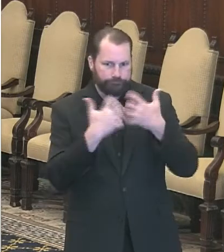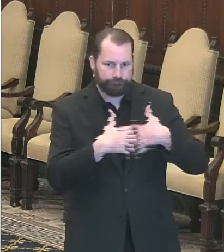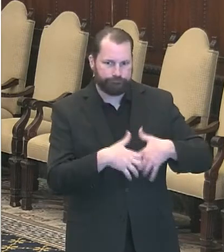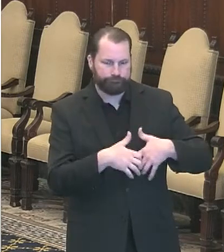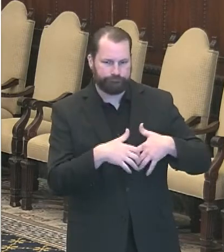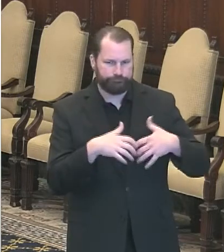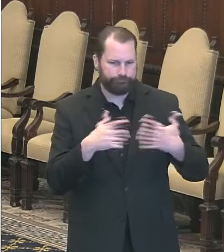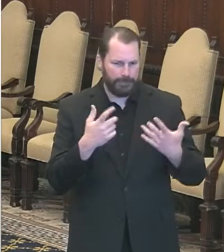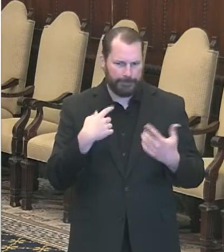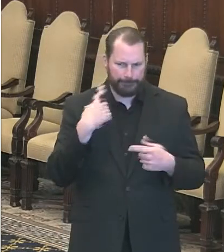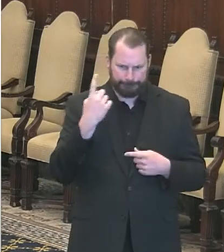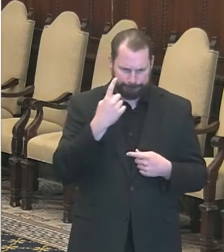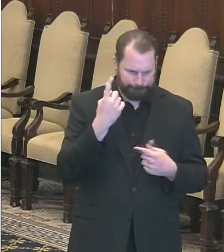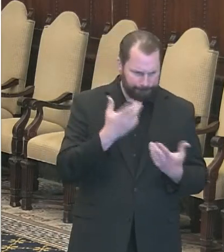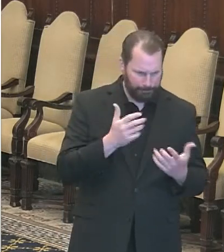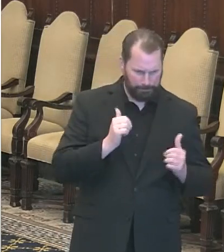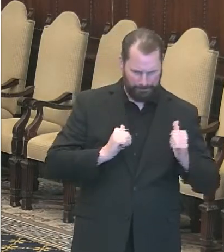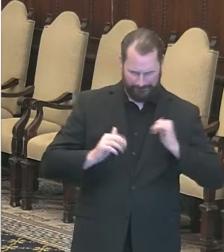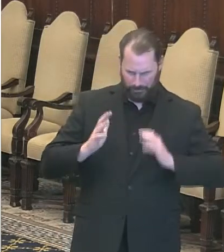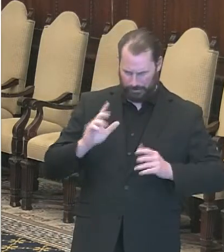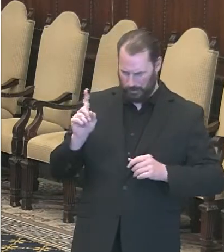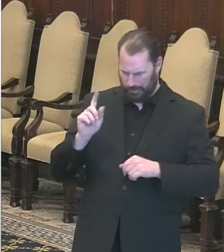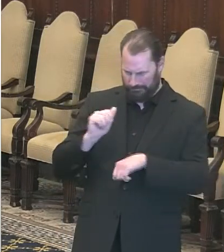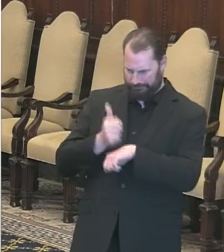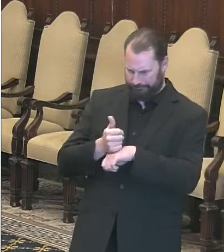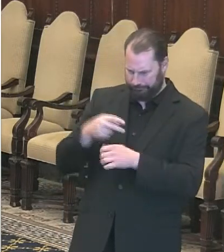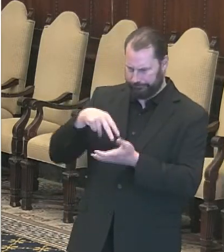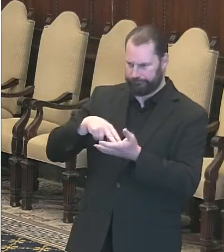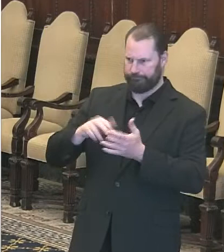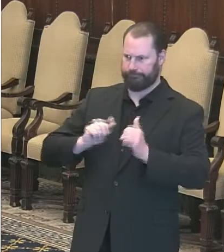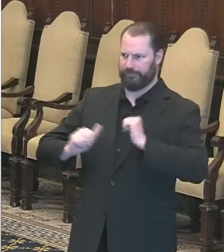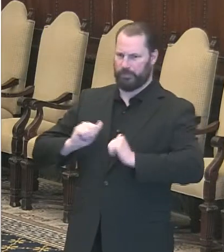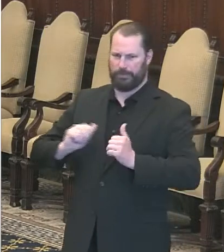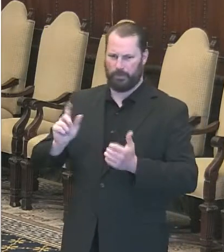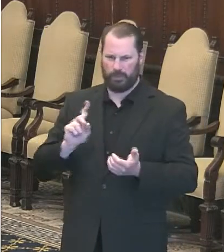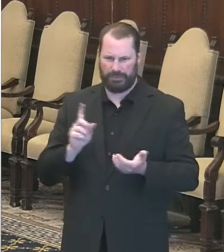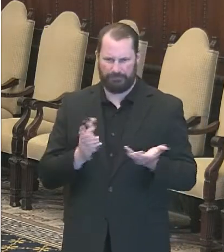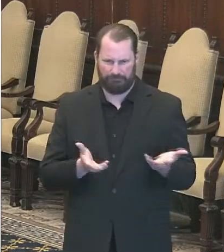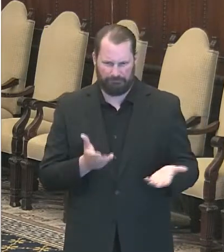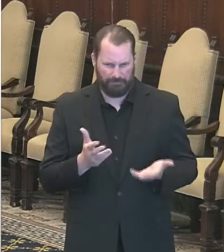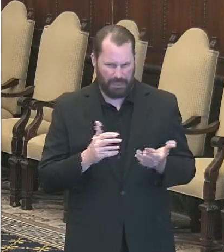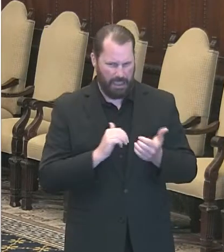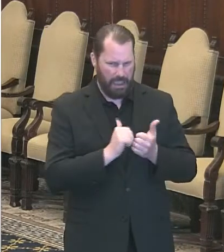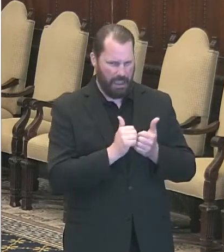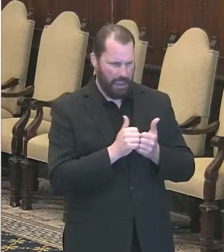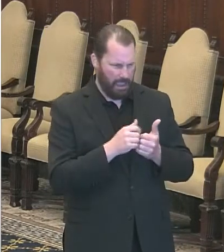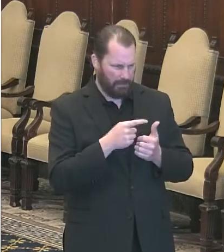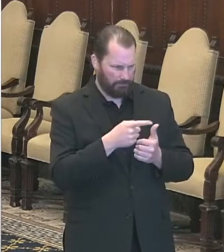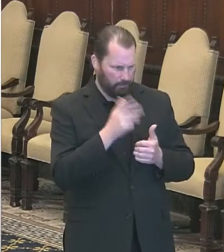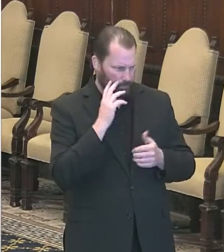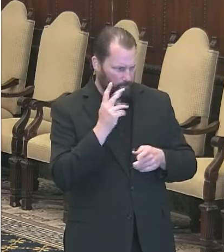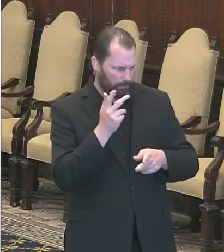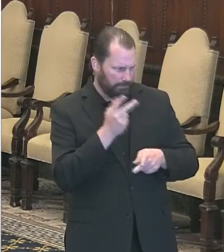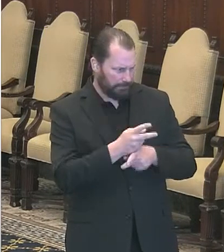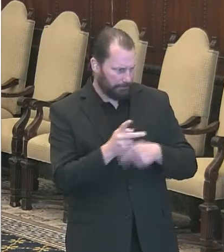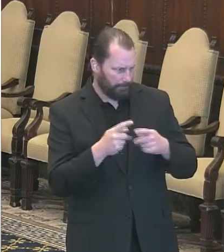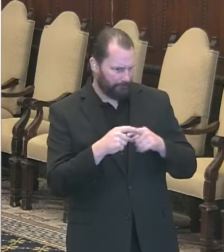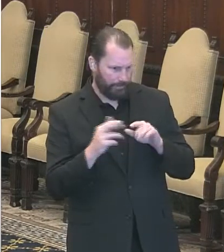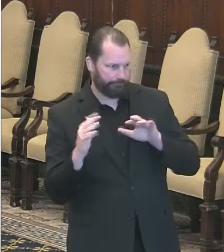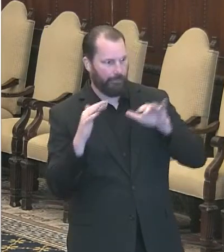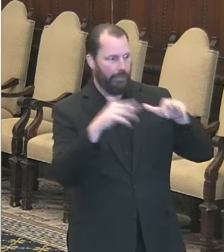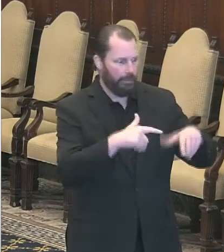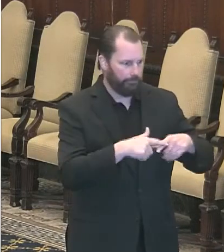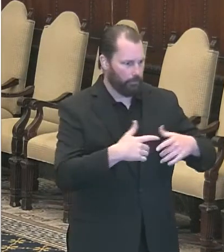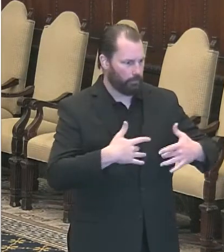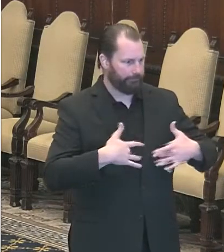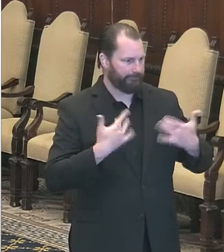how will you keep people from gathering in public spaces in order to see these events? Yeah. So all of the